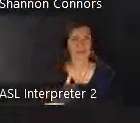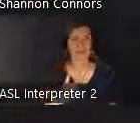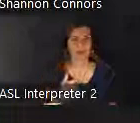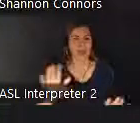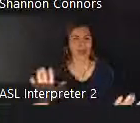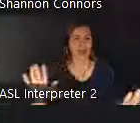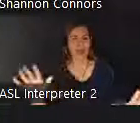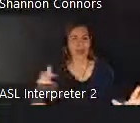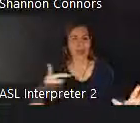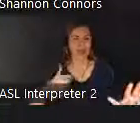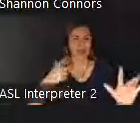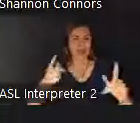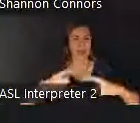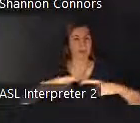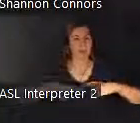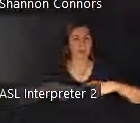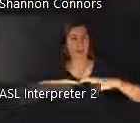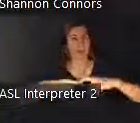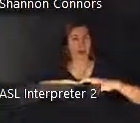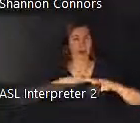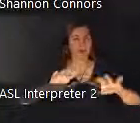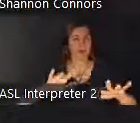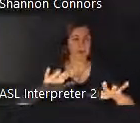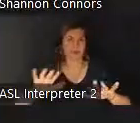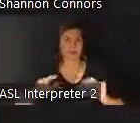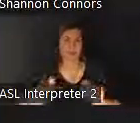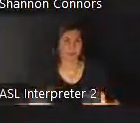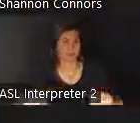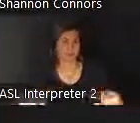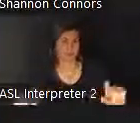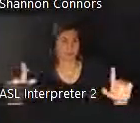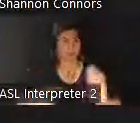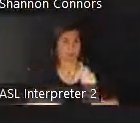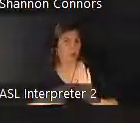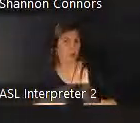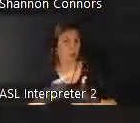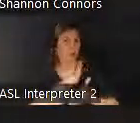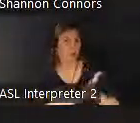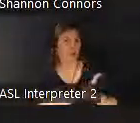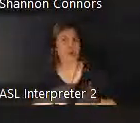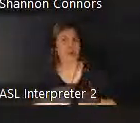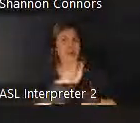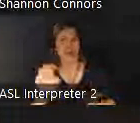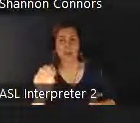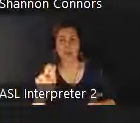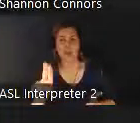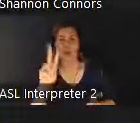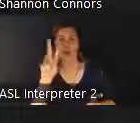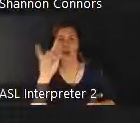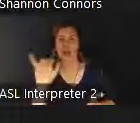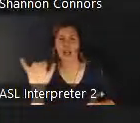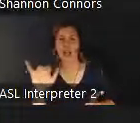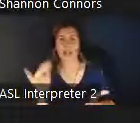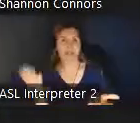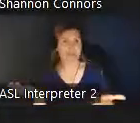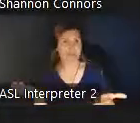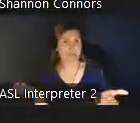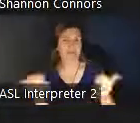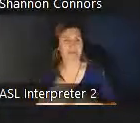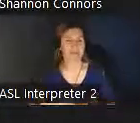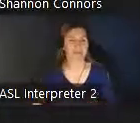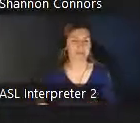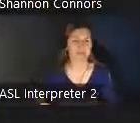pause midway before actually showing you what does the wildlife adaptation menu look like after all this development and testing.